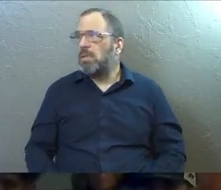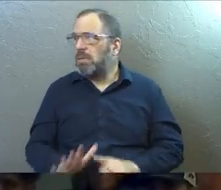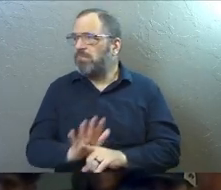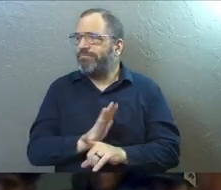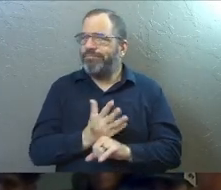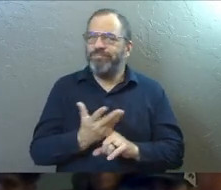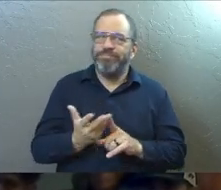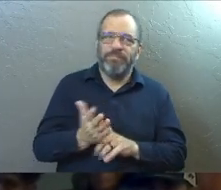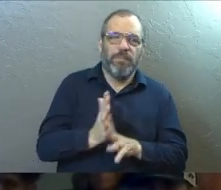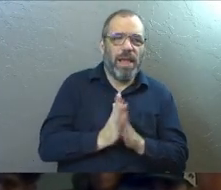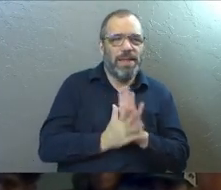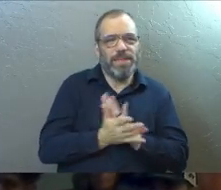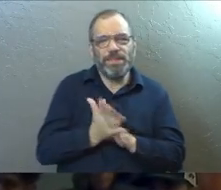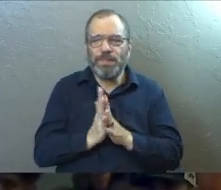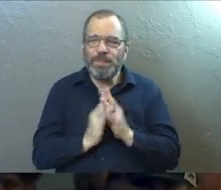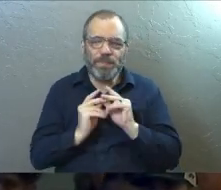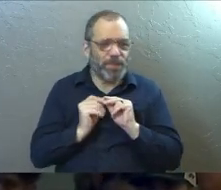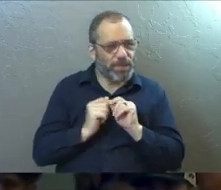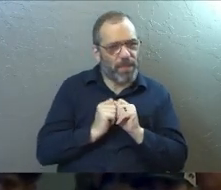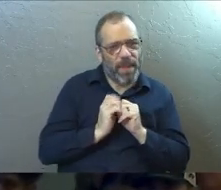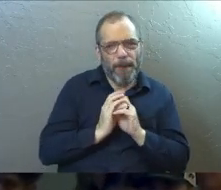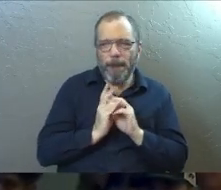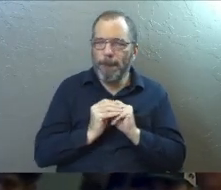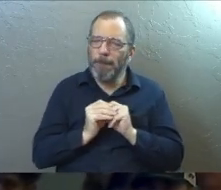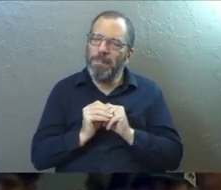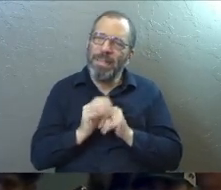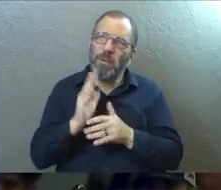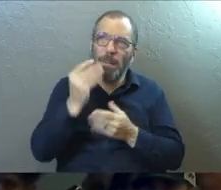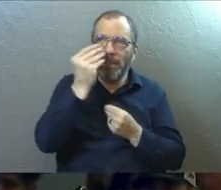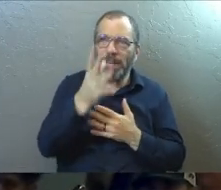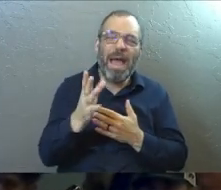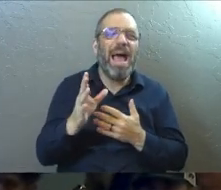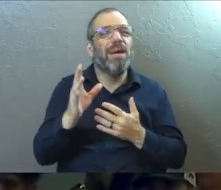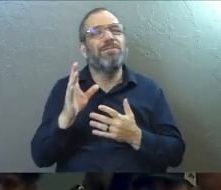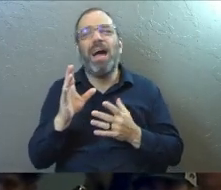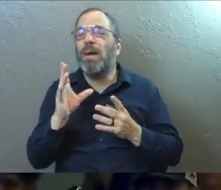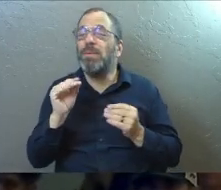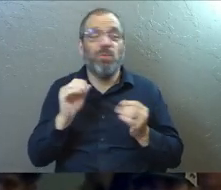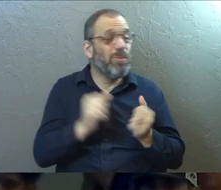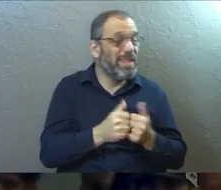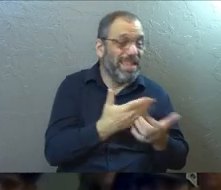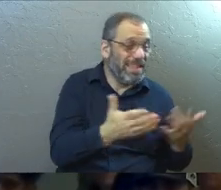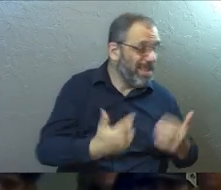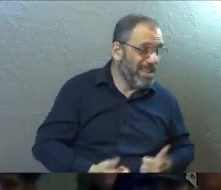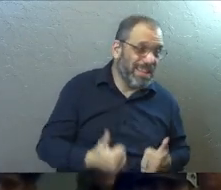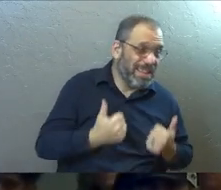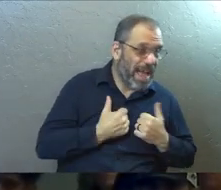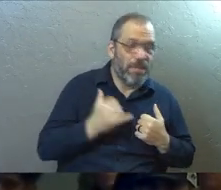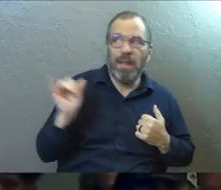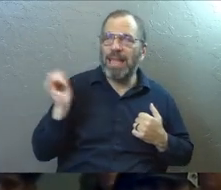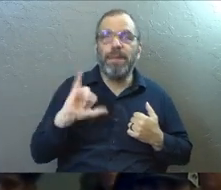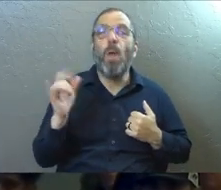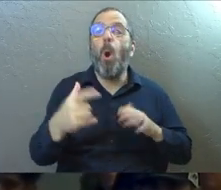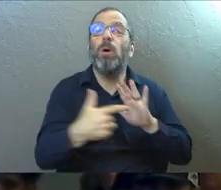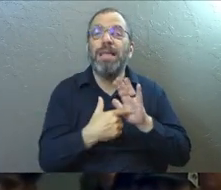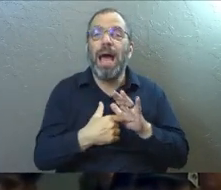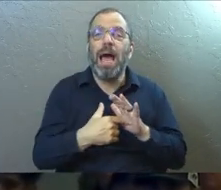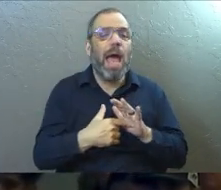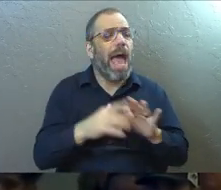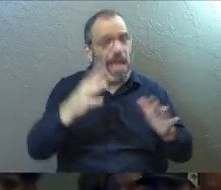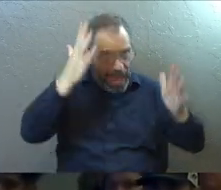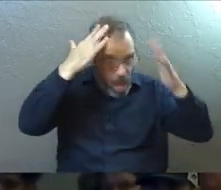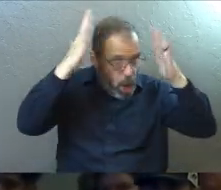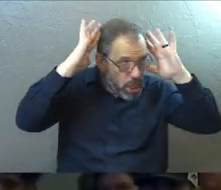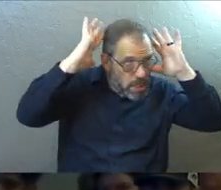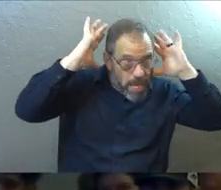sometimes. Gives us kind of a little way to escape some of that obedience. I mean, we do this with a lot of things in life. Like, for example, somebody goes, hey, how does